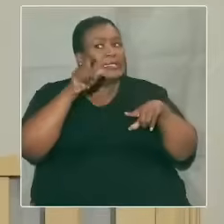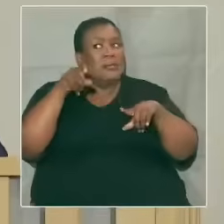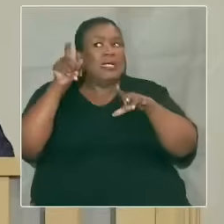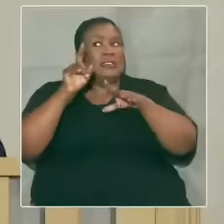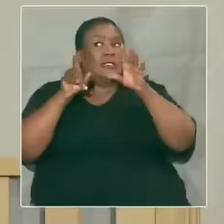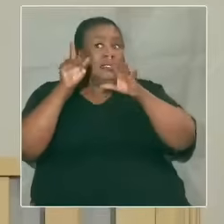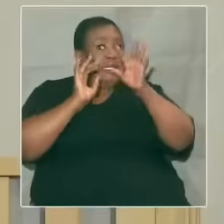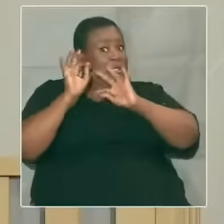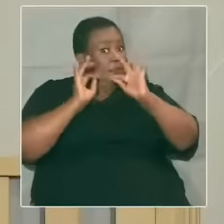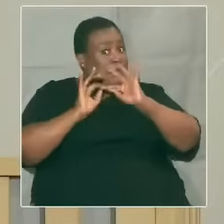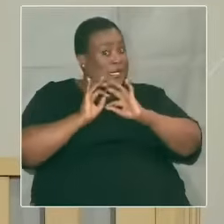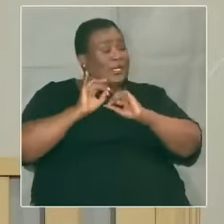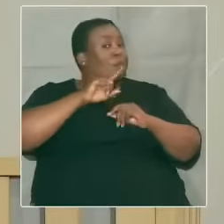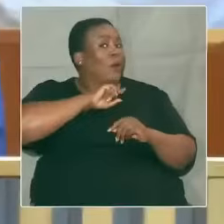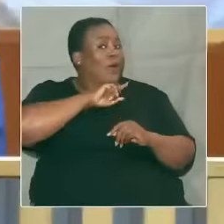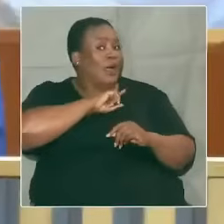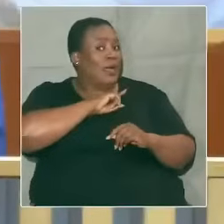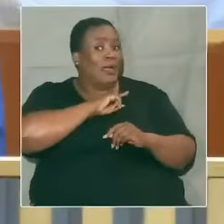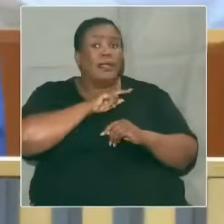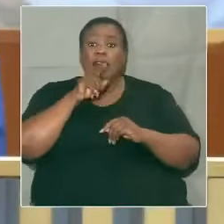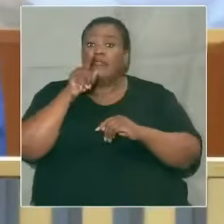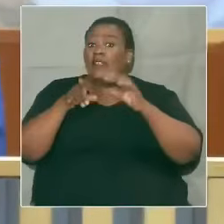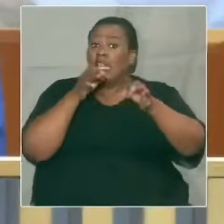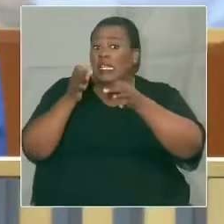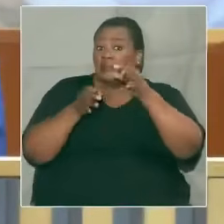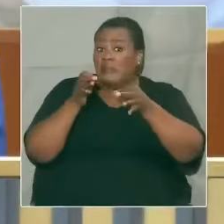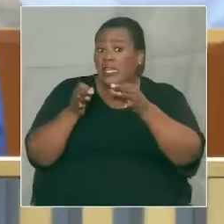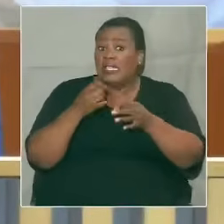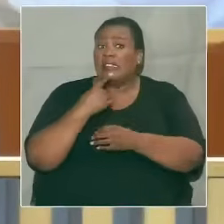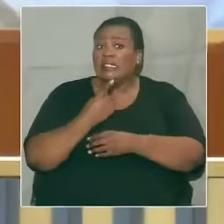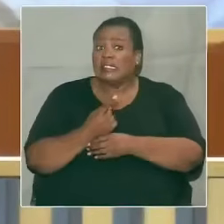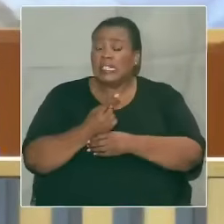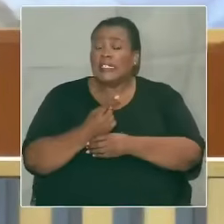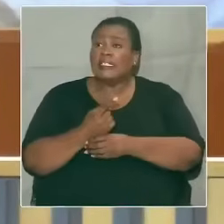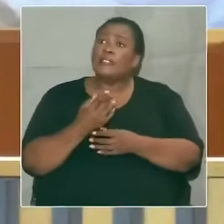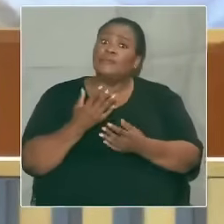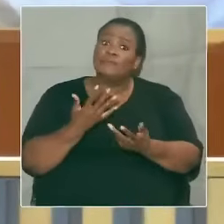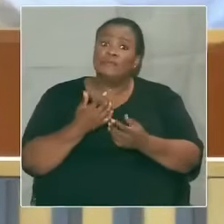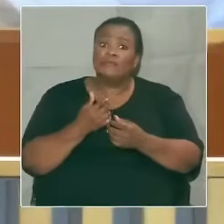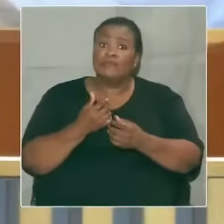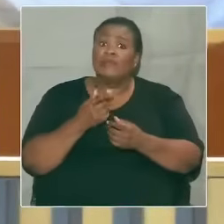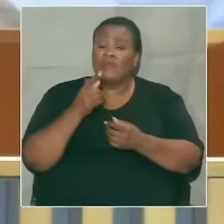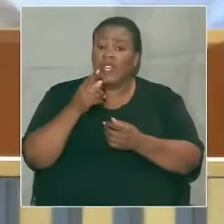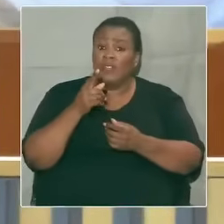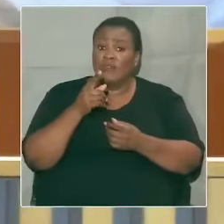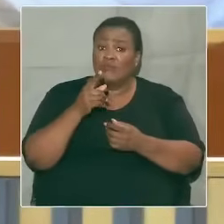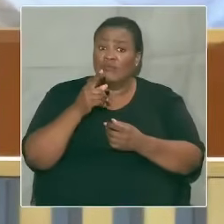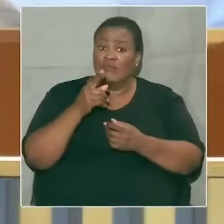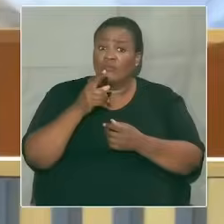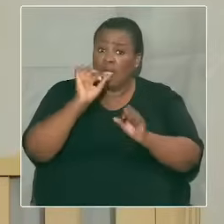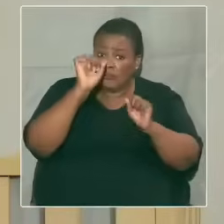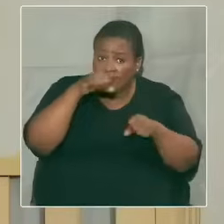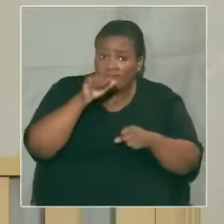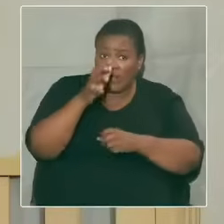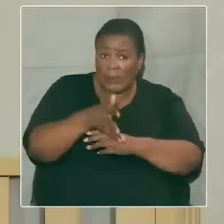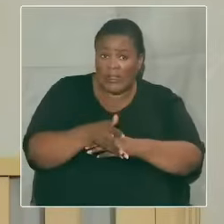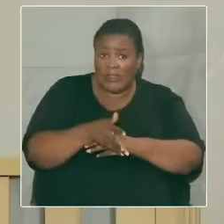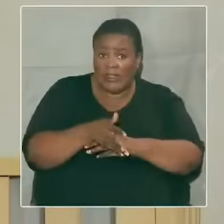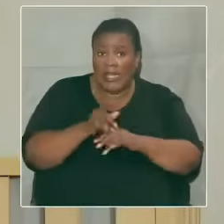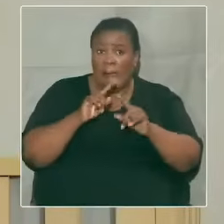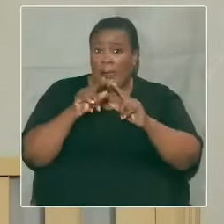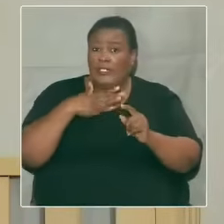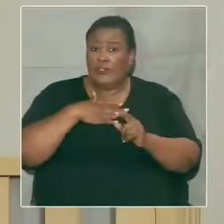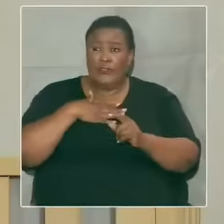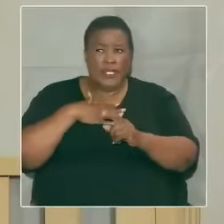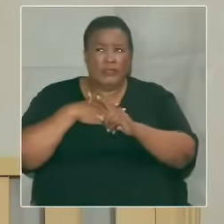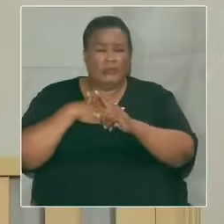explain why he's doing certain things. So if he explains himself, would you then obey, even if the instruction still